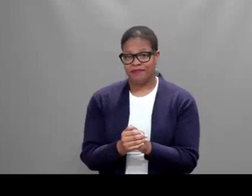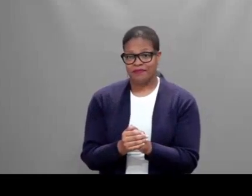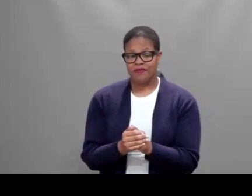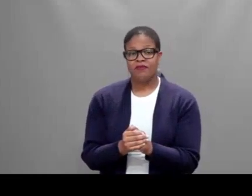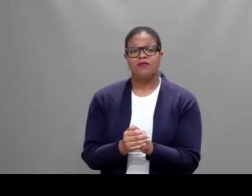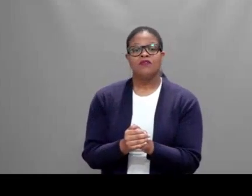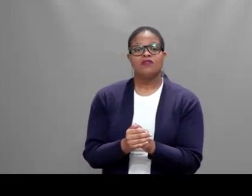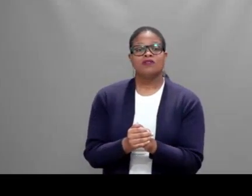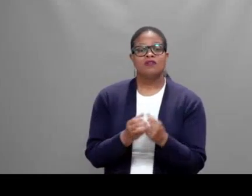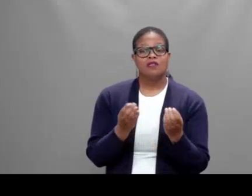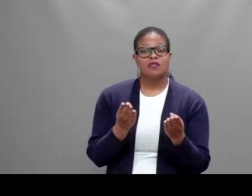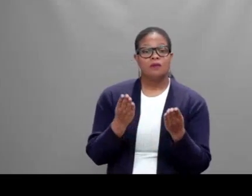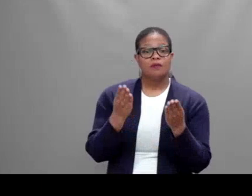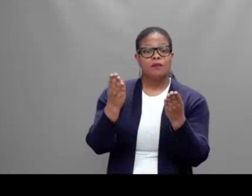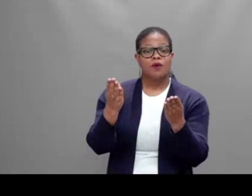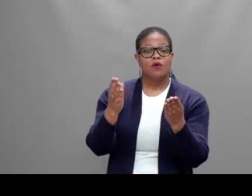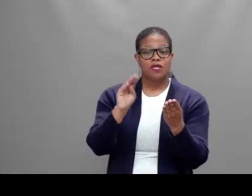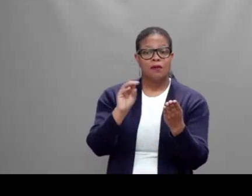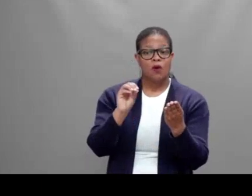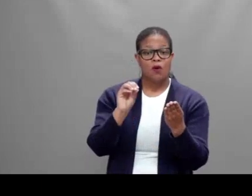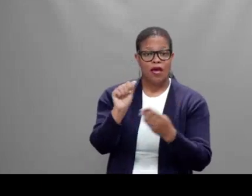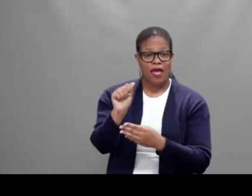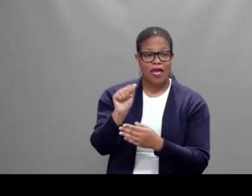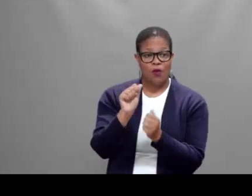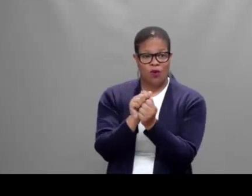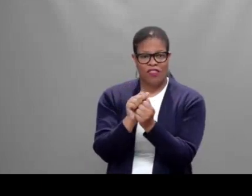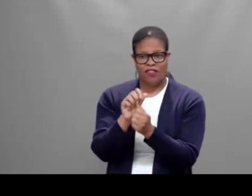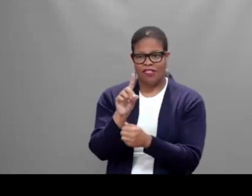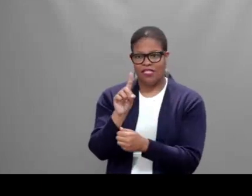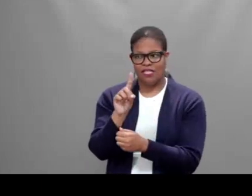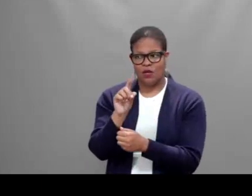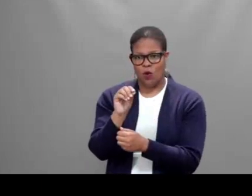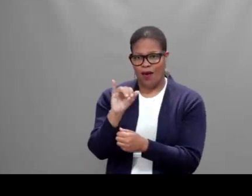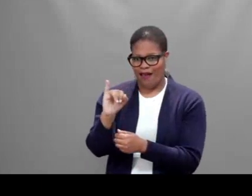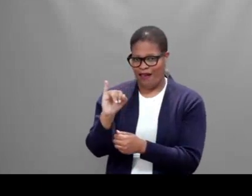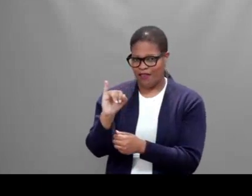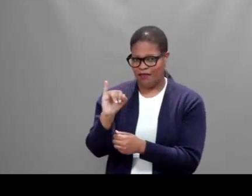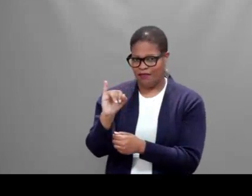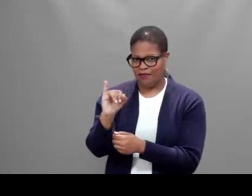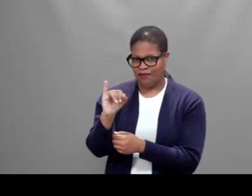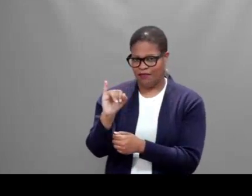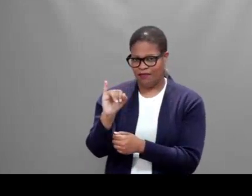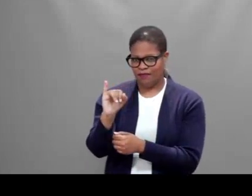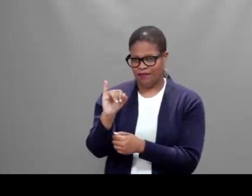The proposed MOA with DOI,